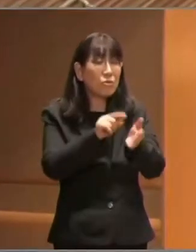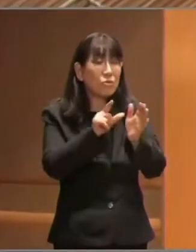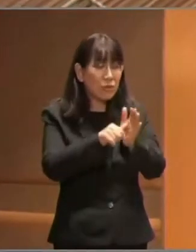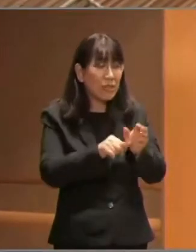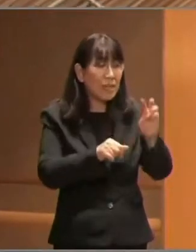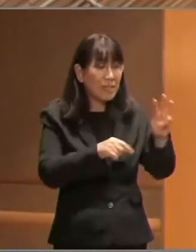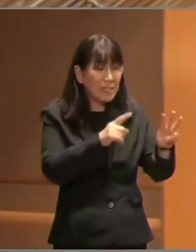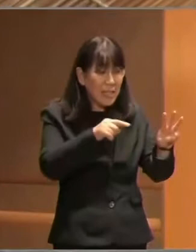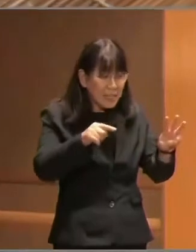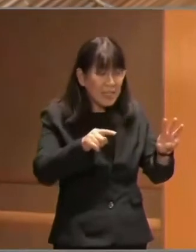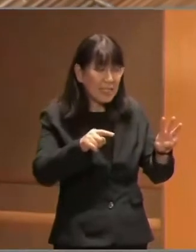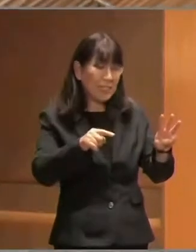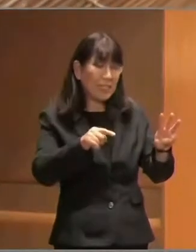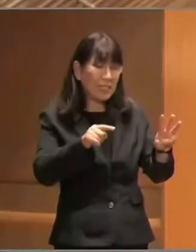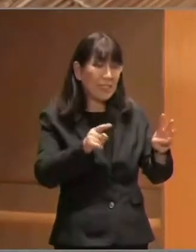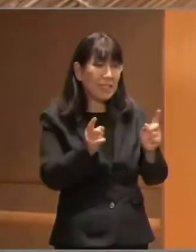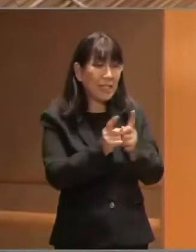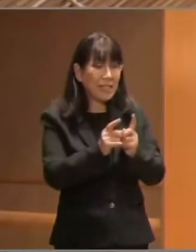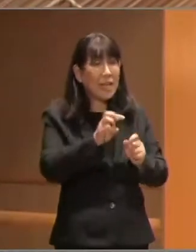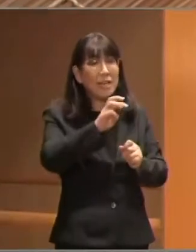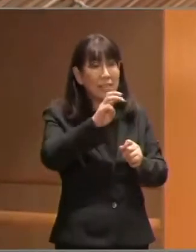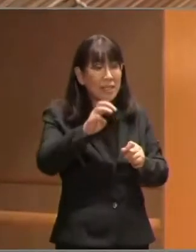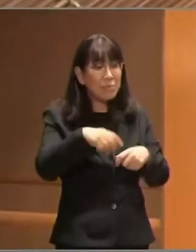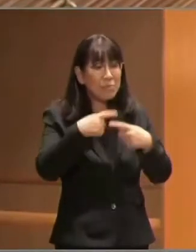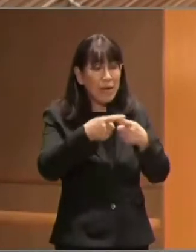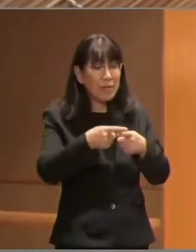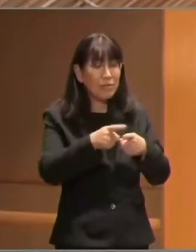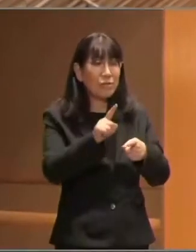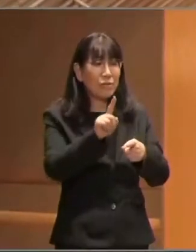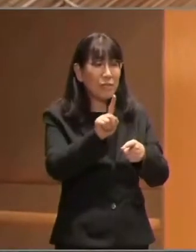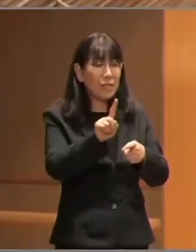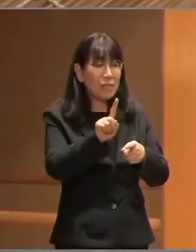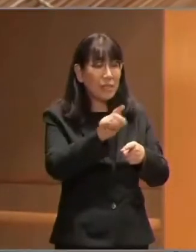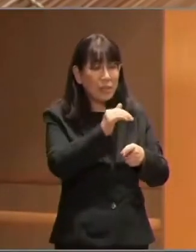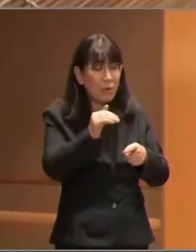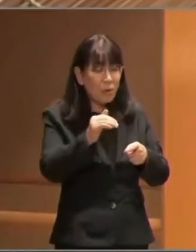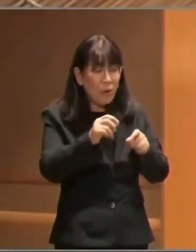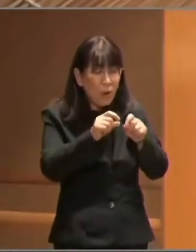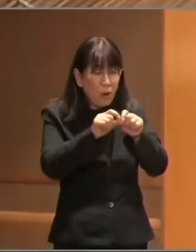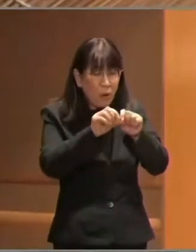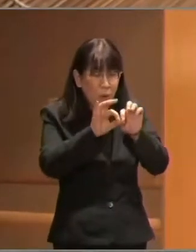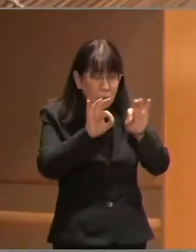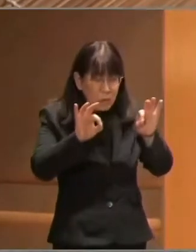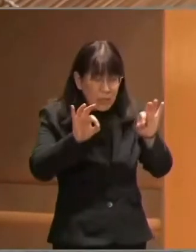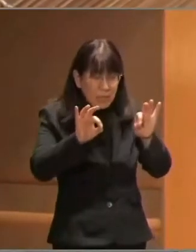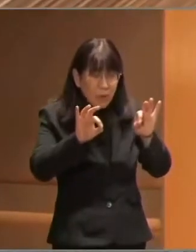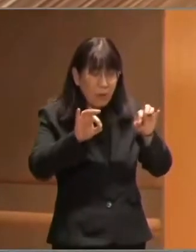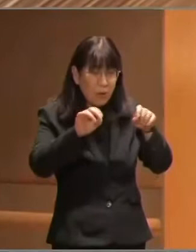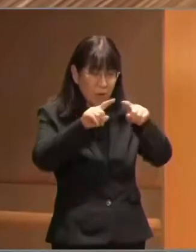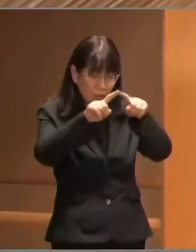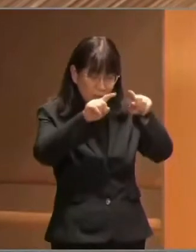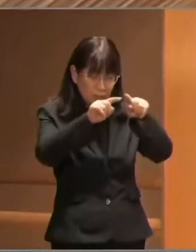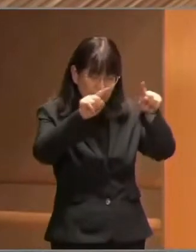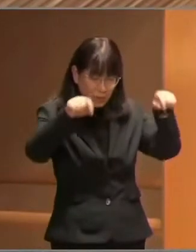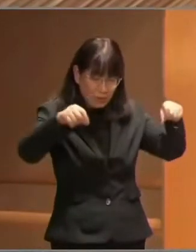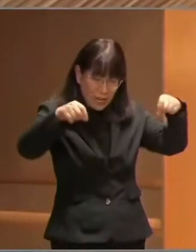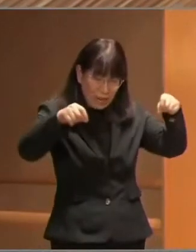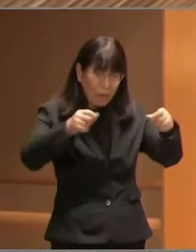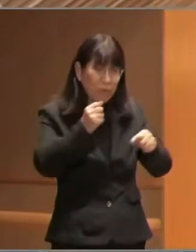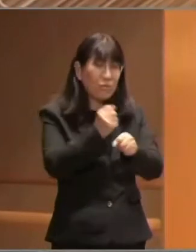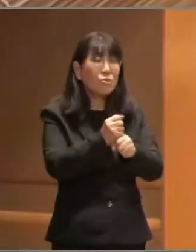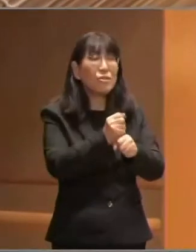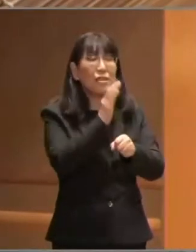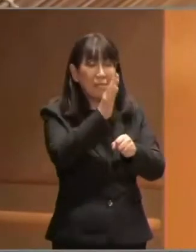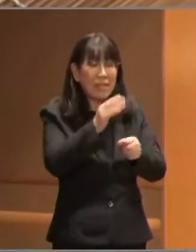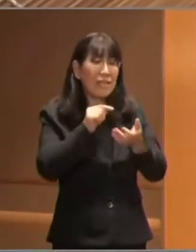an order, I tell my supplier that, for example, I need a screen which 30 bamboo strings will come within